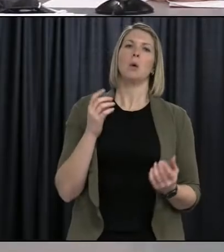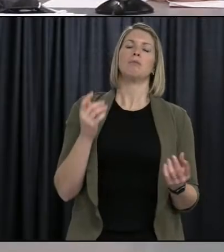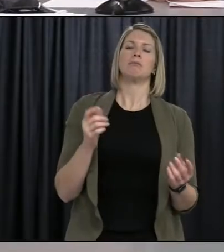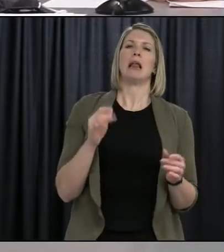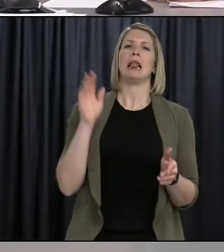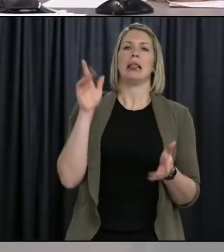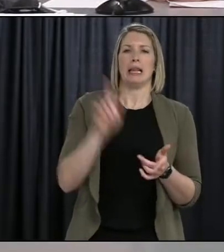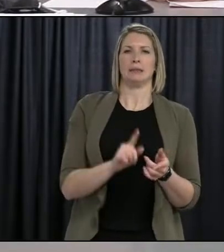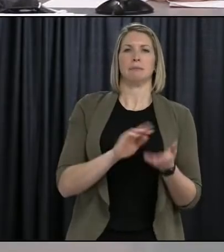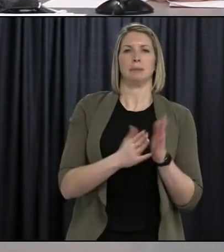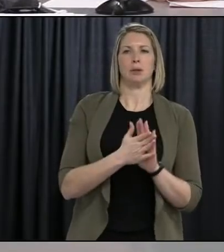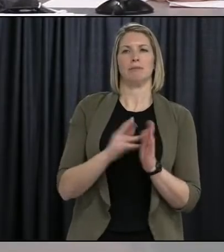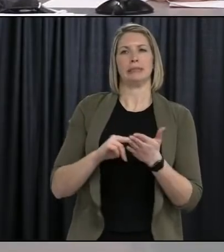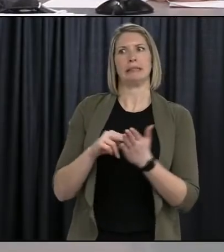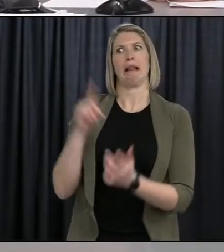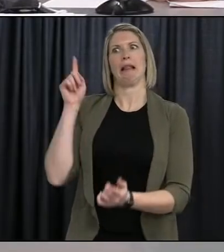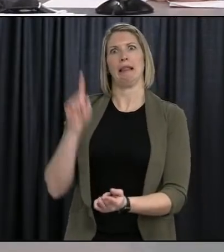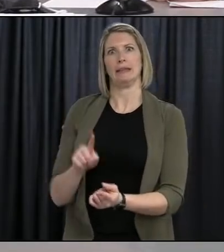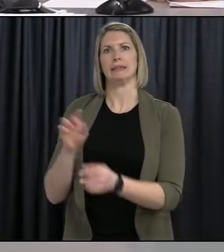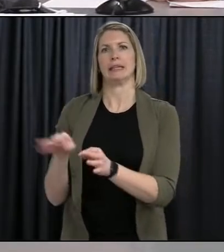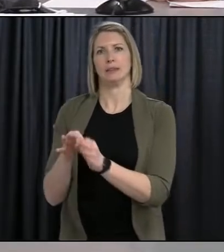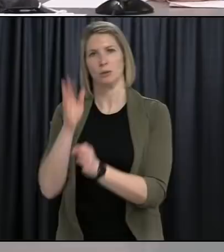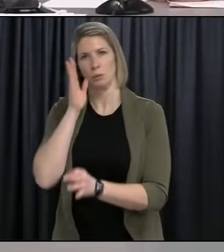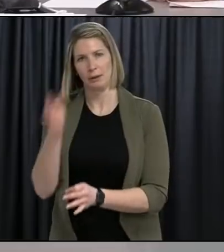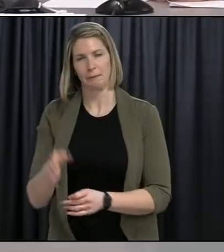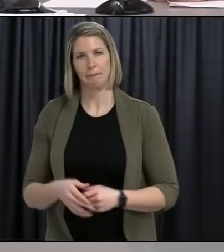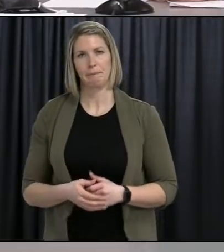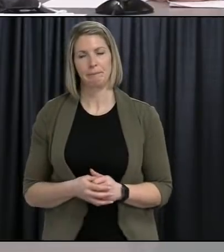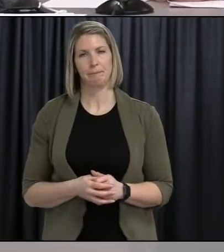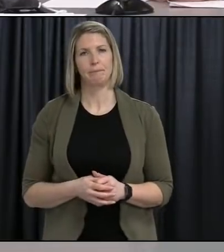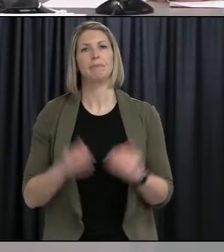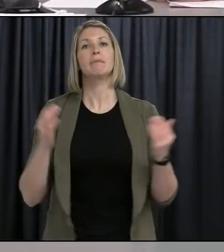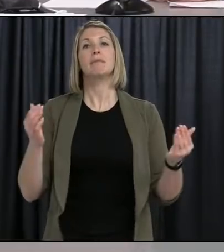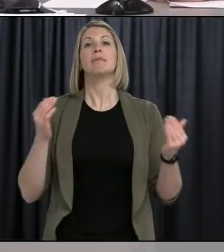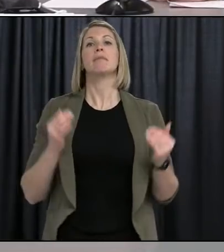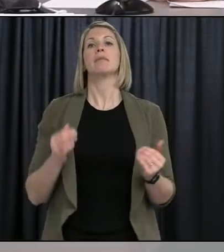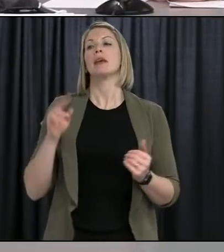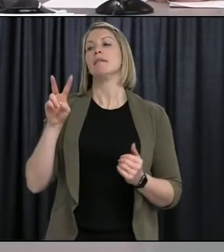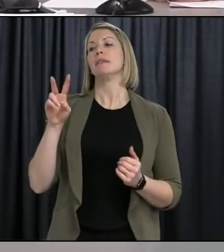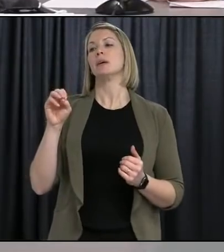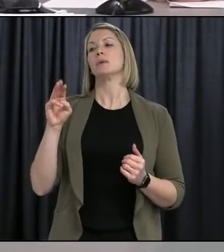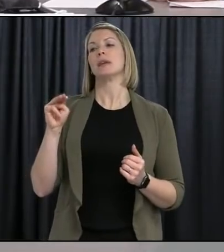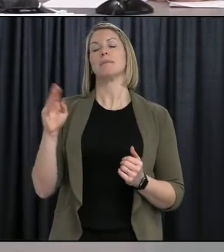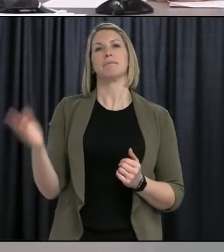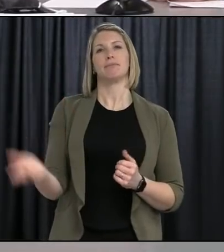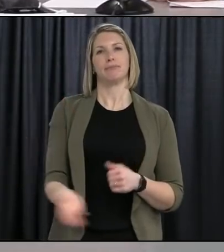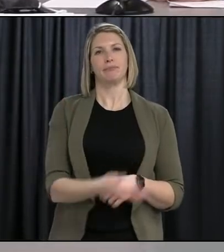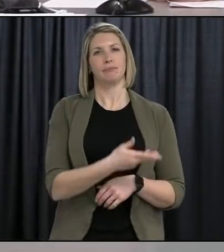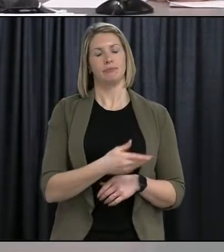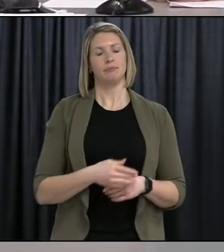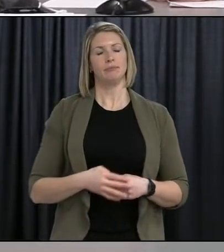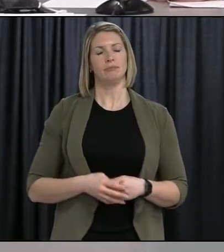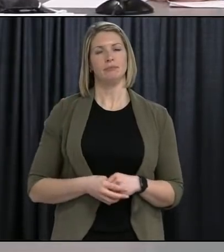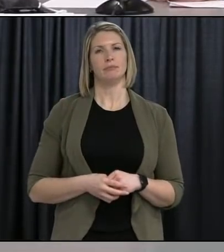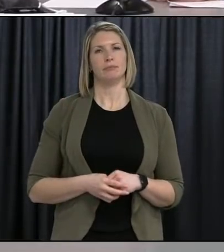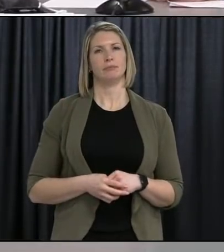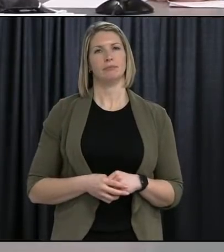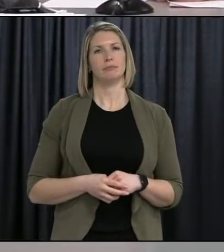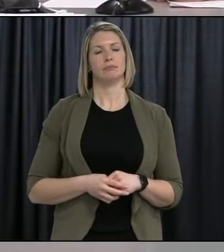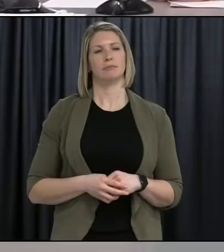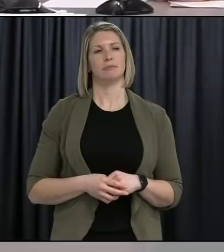Thanks. Our next questions are from Brian Callahan with VOCM. Please go ahead. Thank